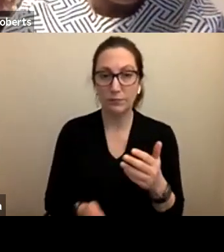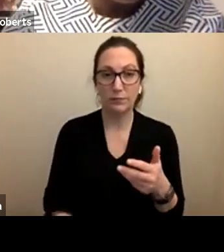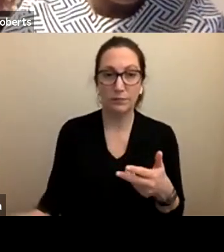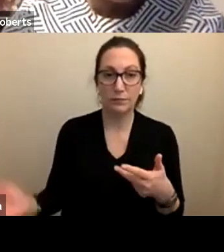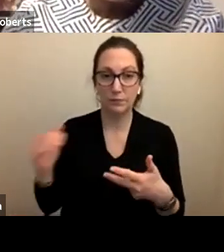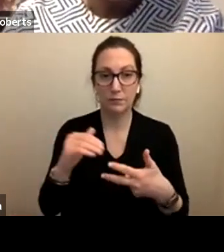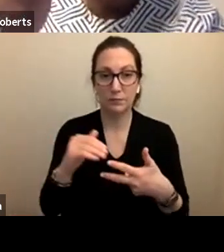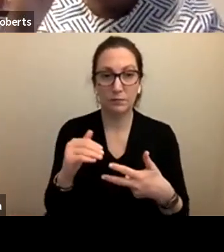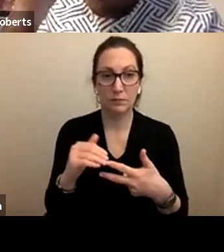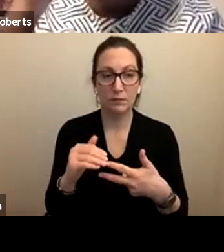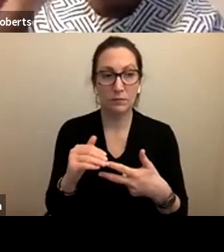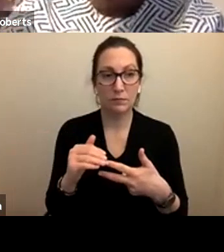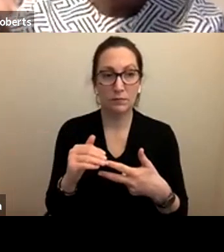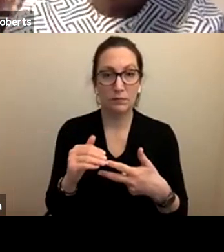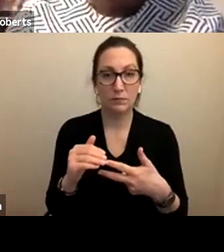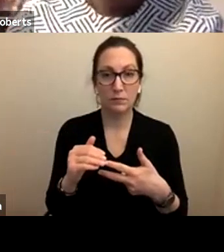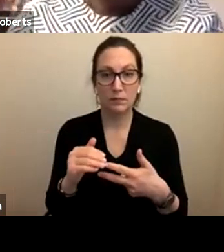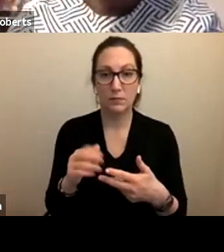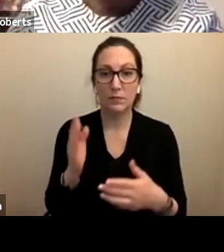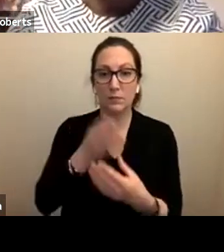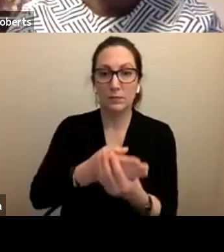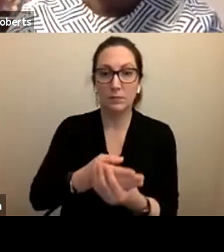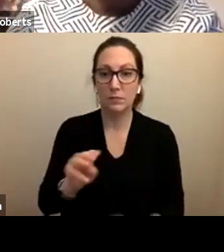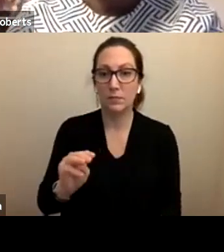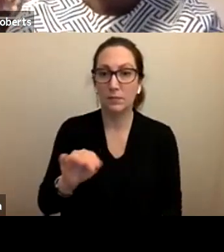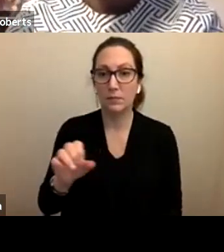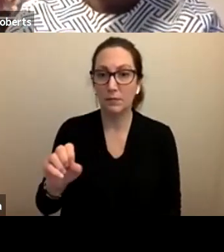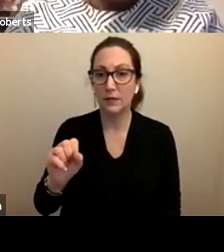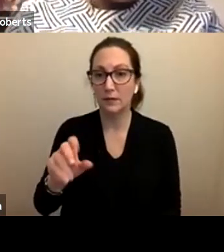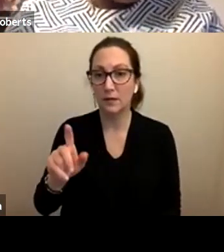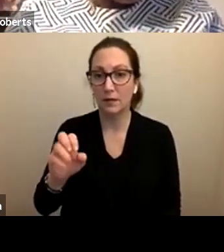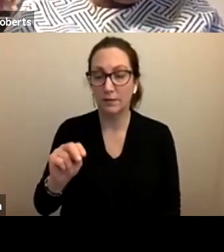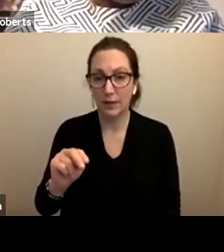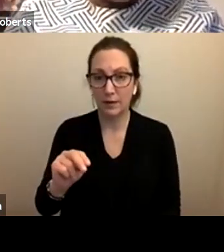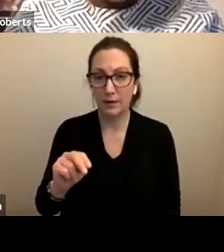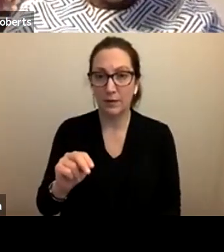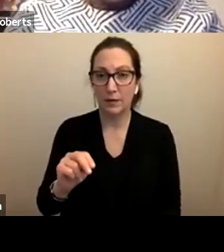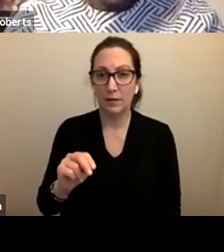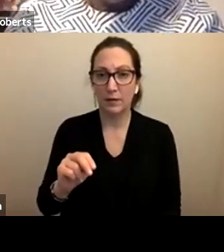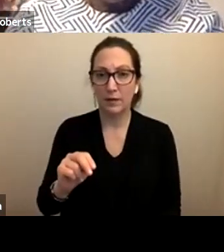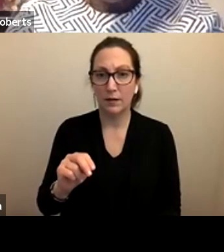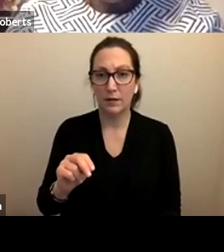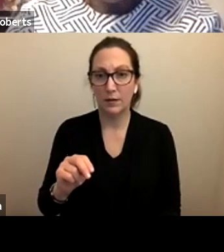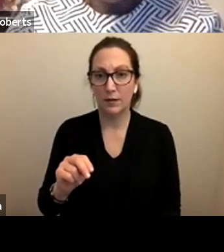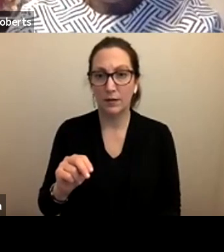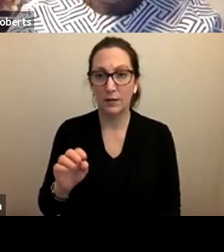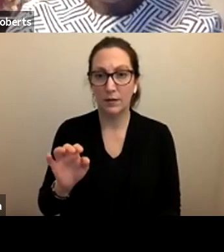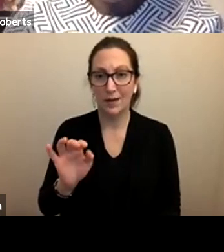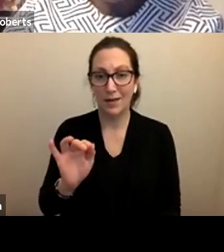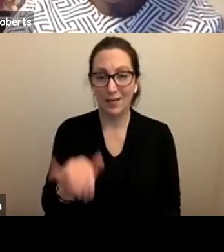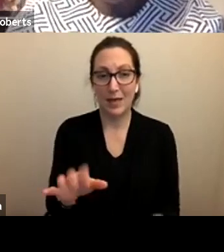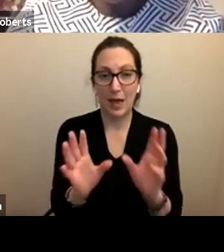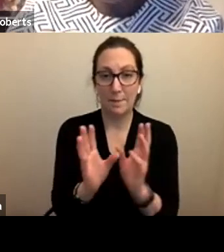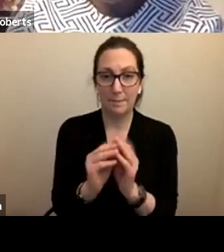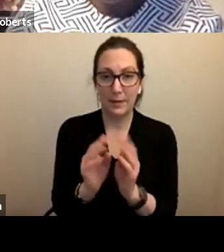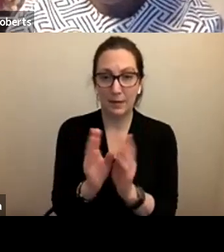Ms. Roberts. So actually, I'm sorry, Ms. Hogan, on that question, I think it's now been, I think the date of that meeting was